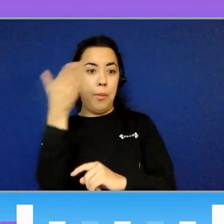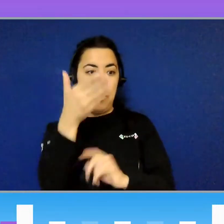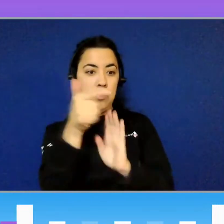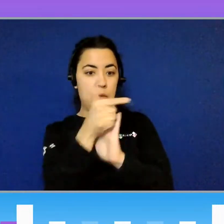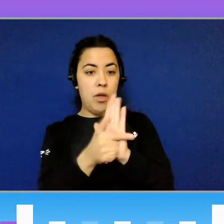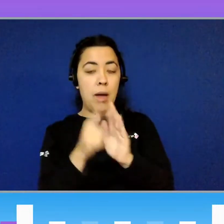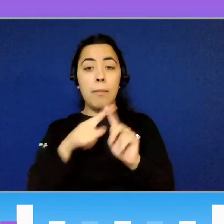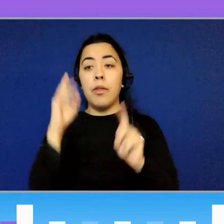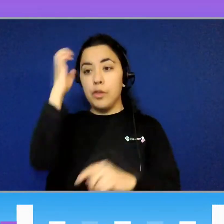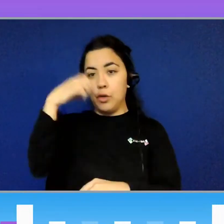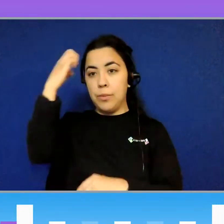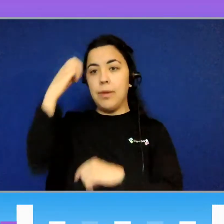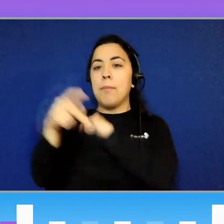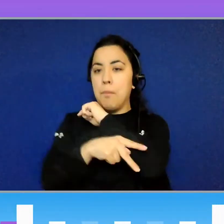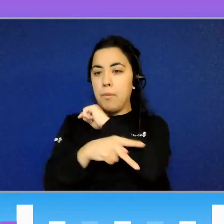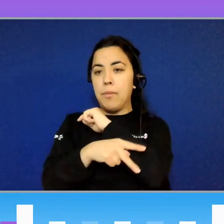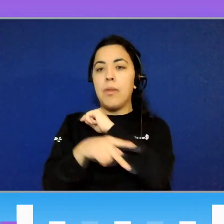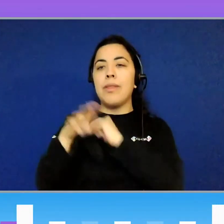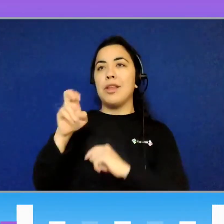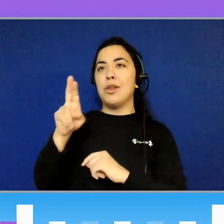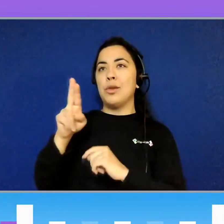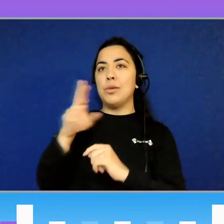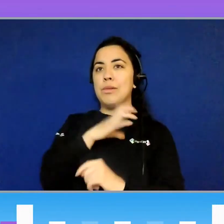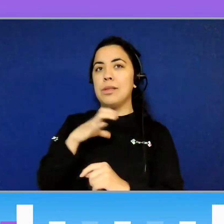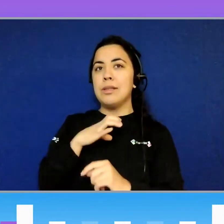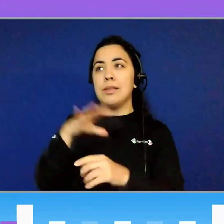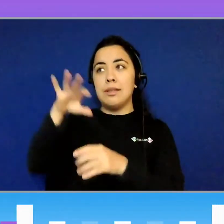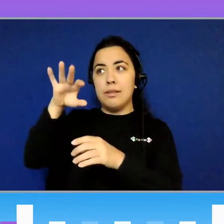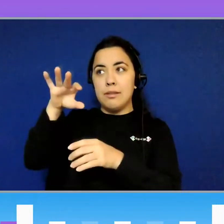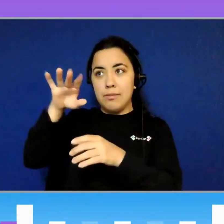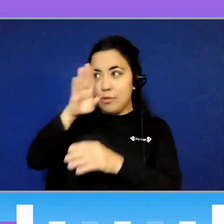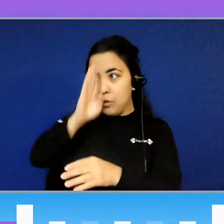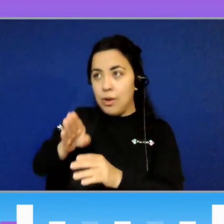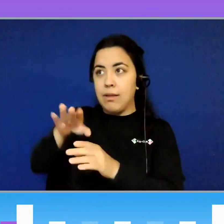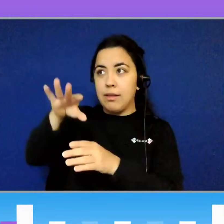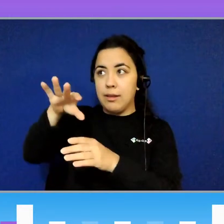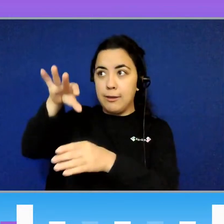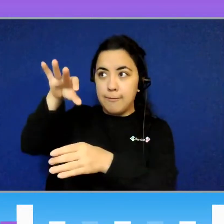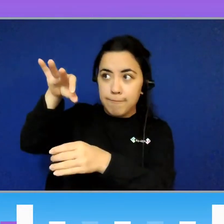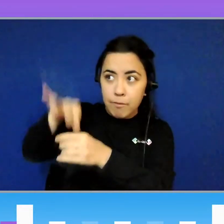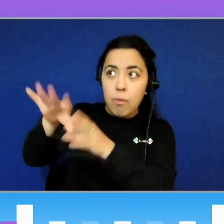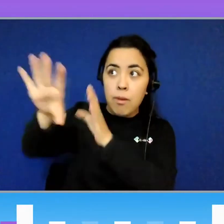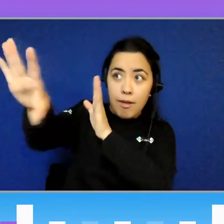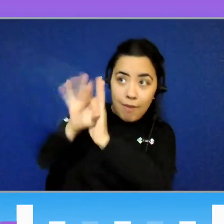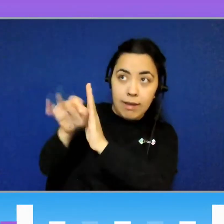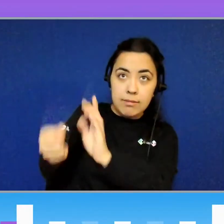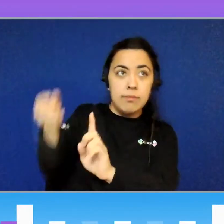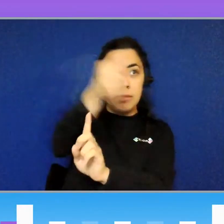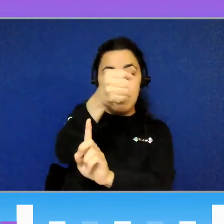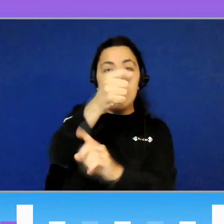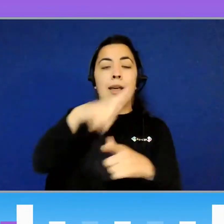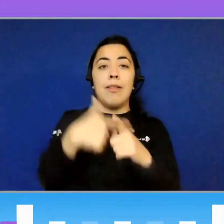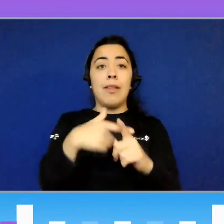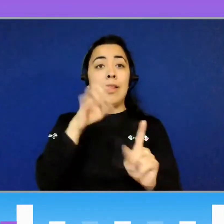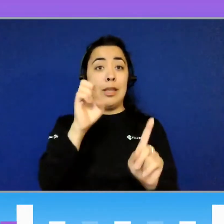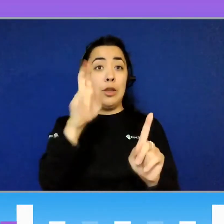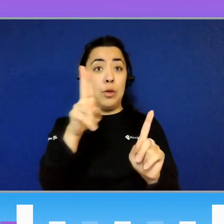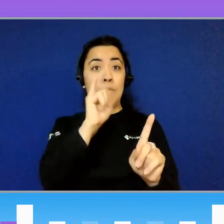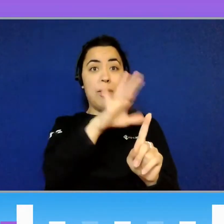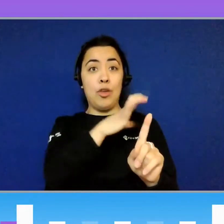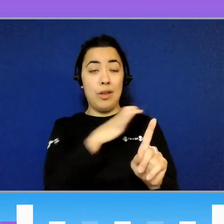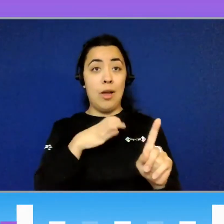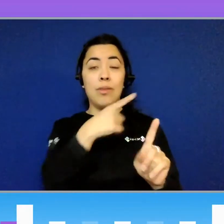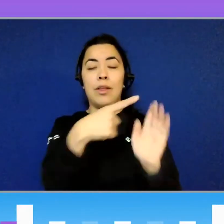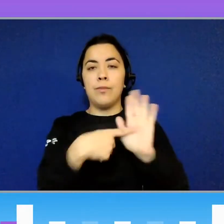that EU citizens elect directly, and the Council of the EU, which is the one that